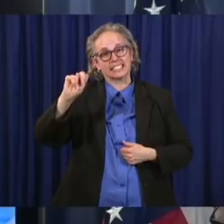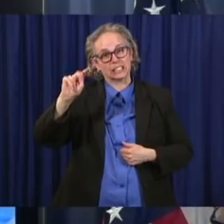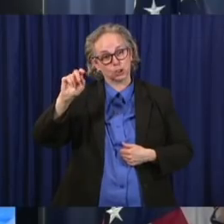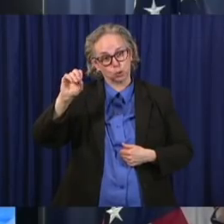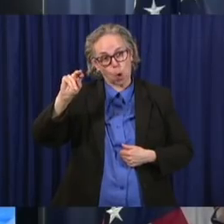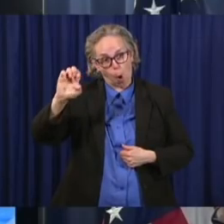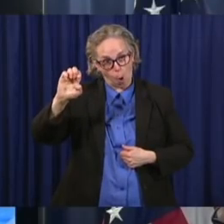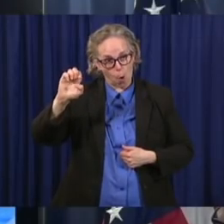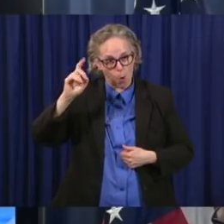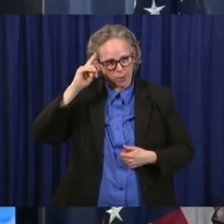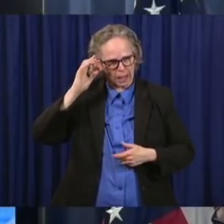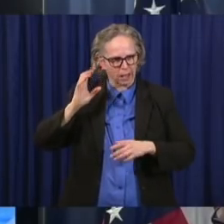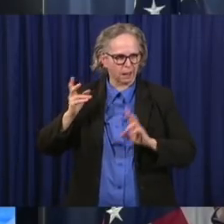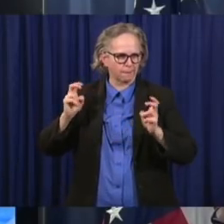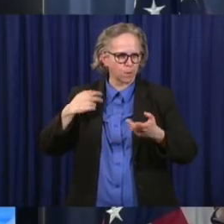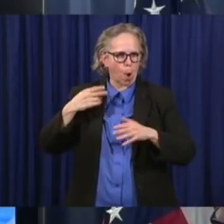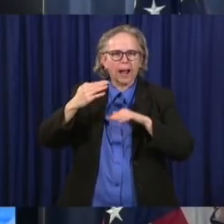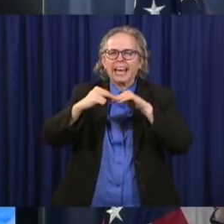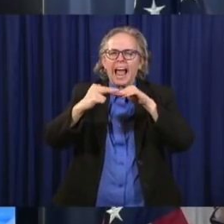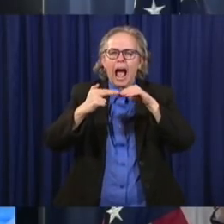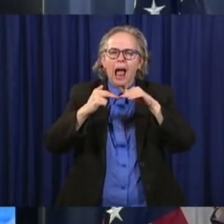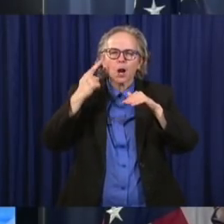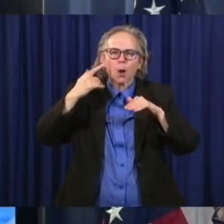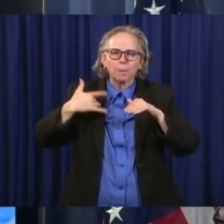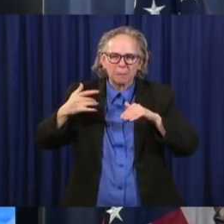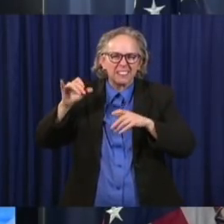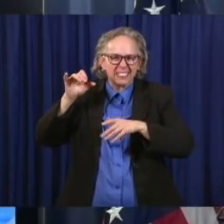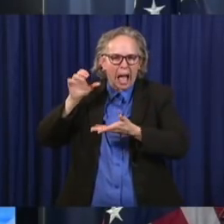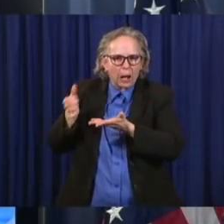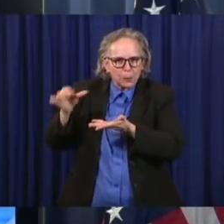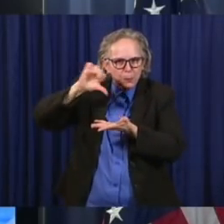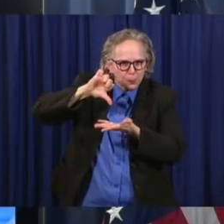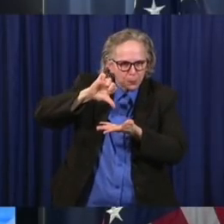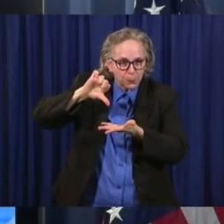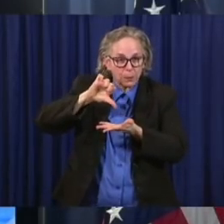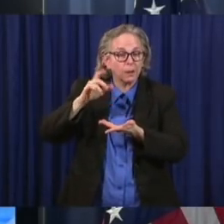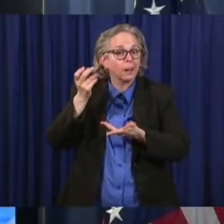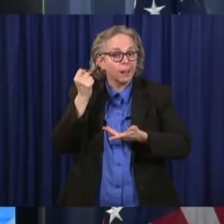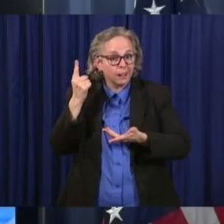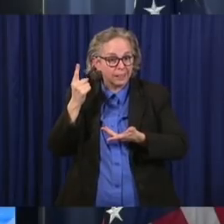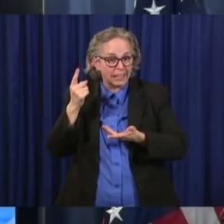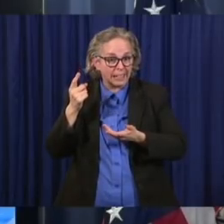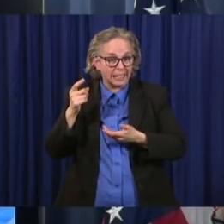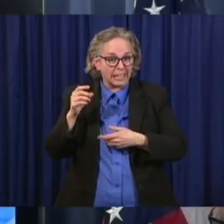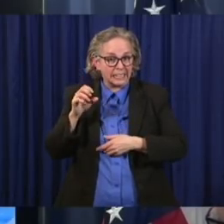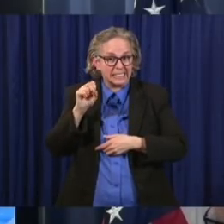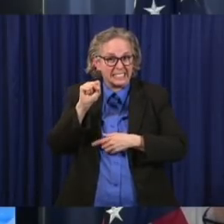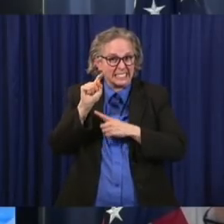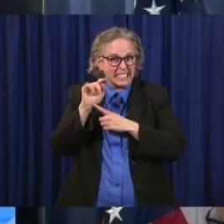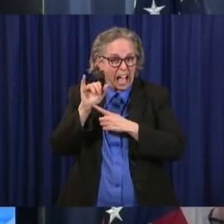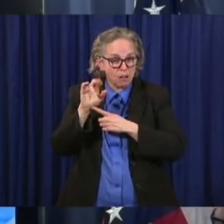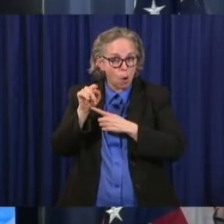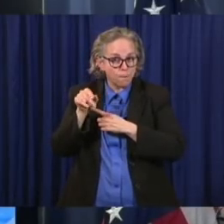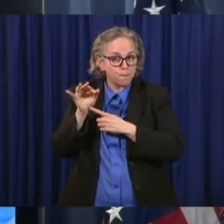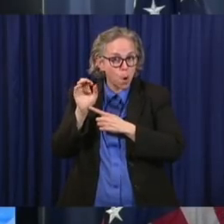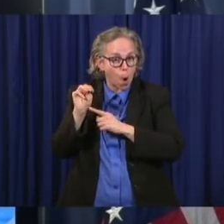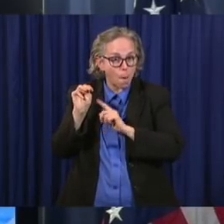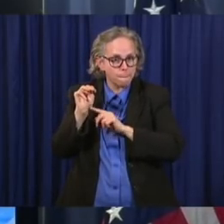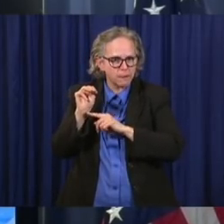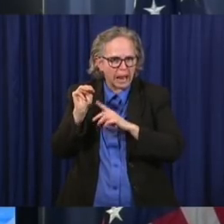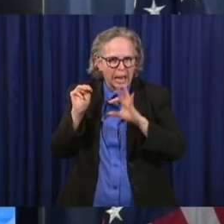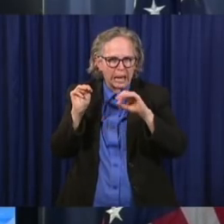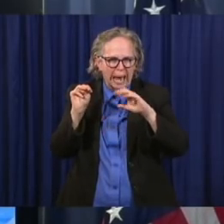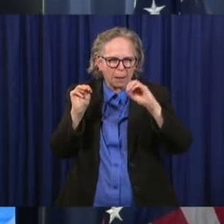nail polish remover. It turns out that styrofoam is 90% oxygen. And when it reacts